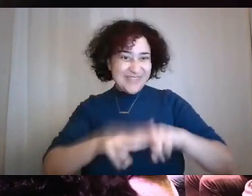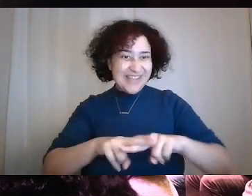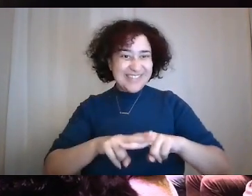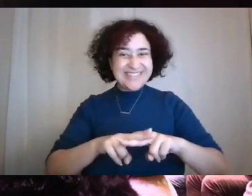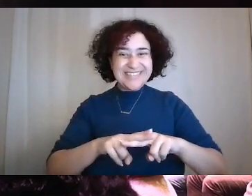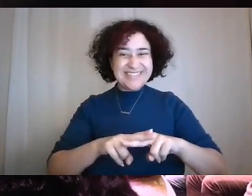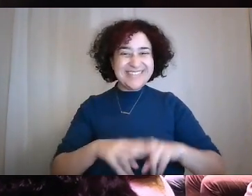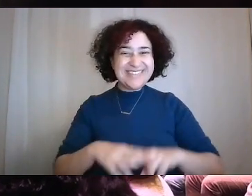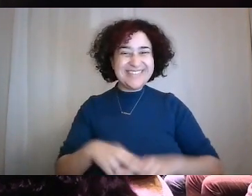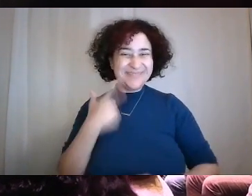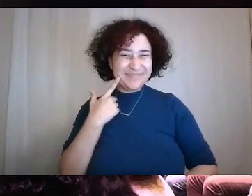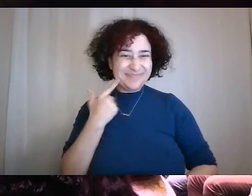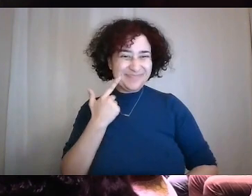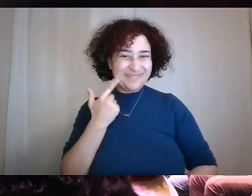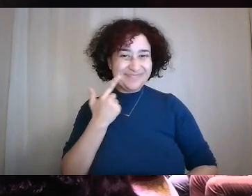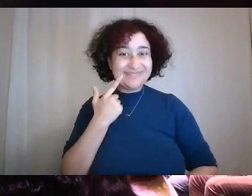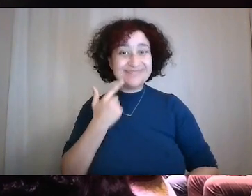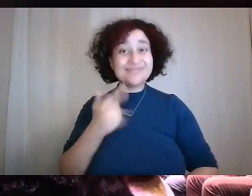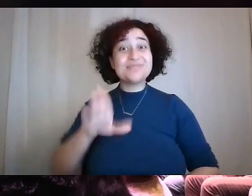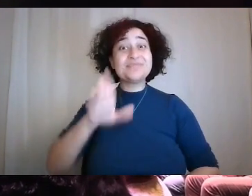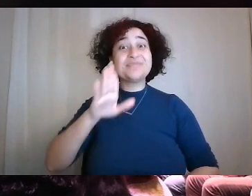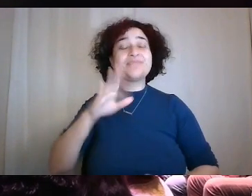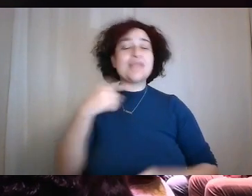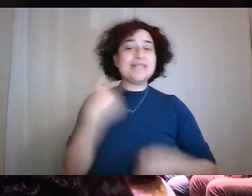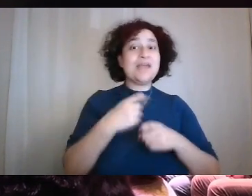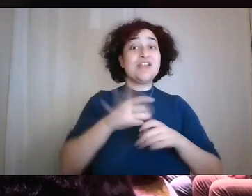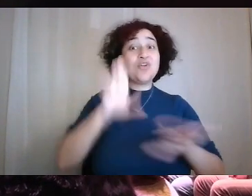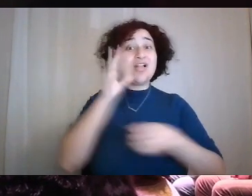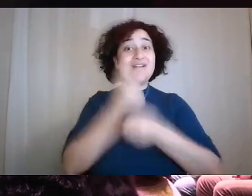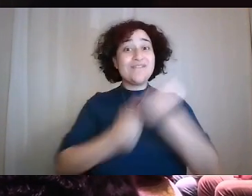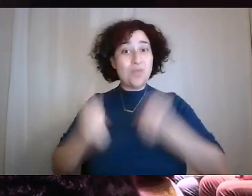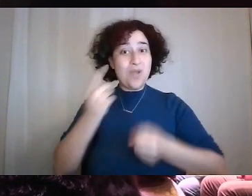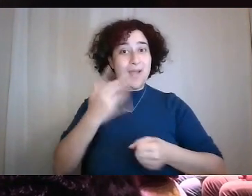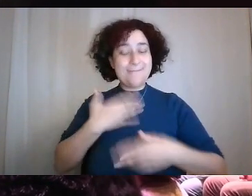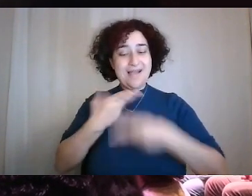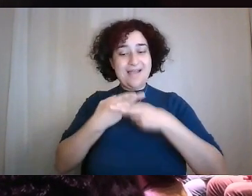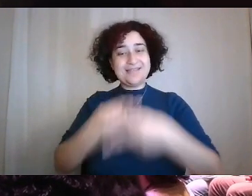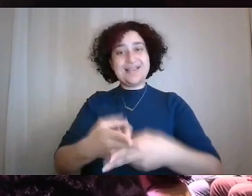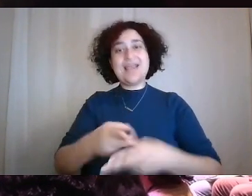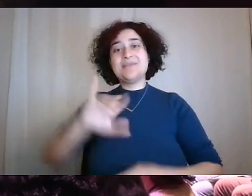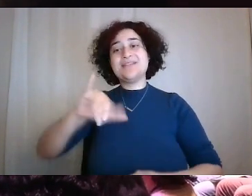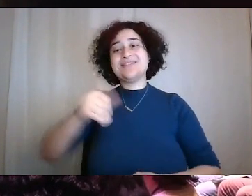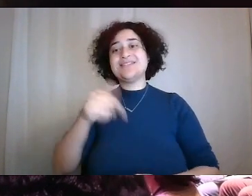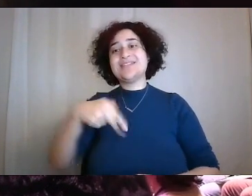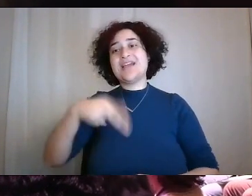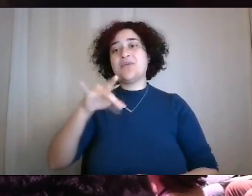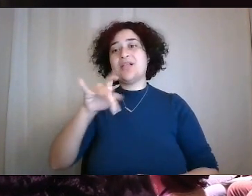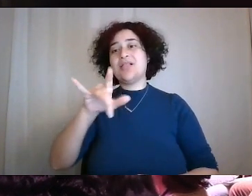Hola a todos, bienvenidas. My name is Jacqueline, and I am the LTC producer.